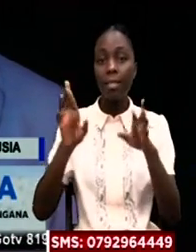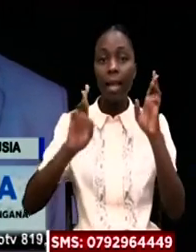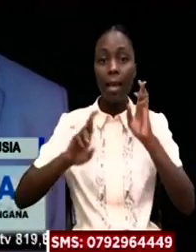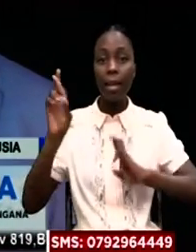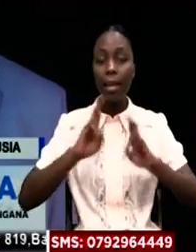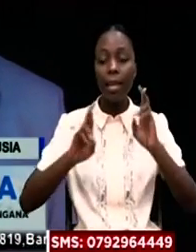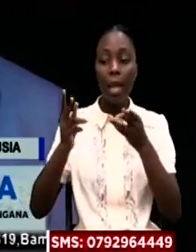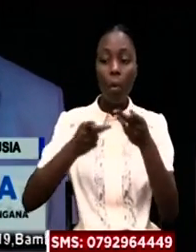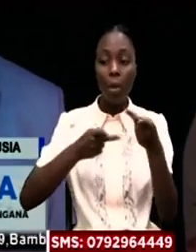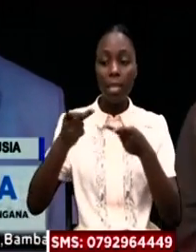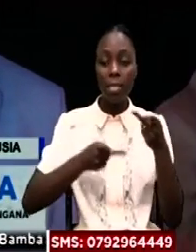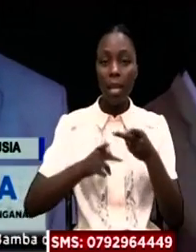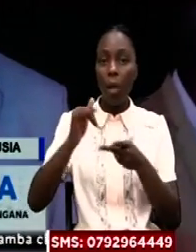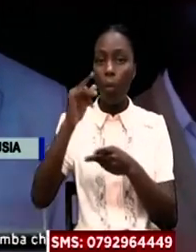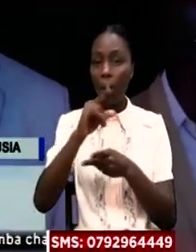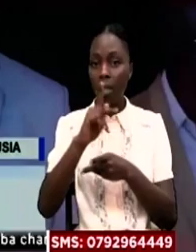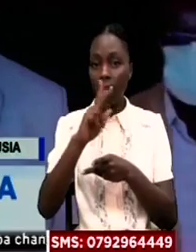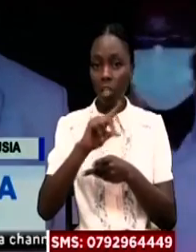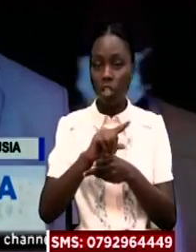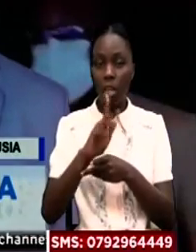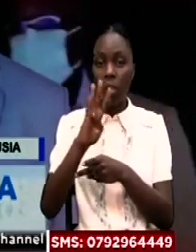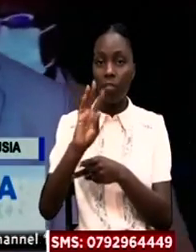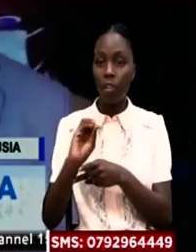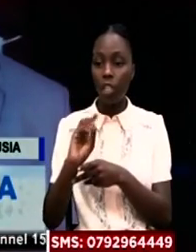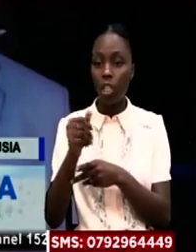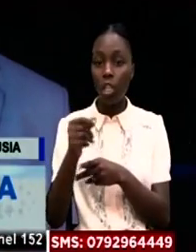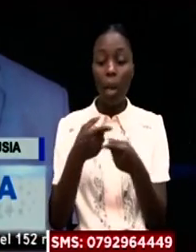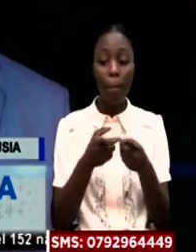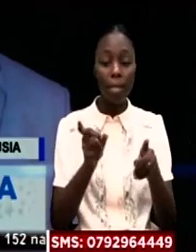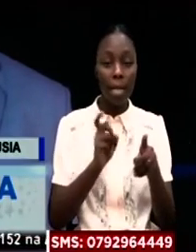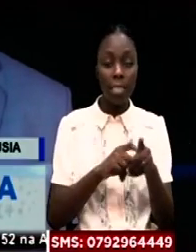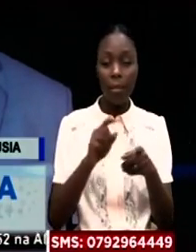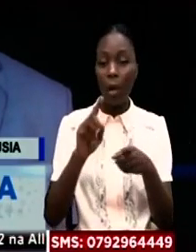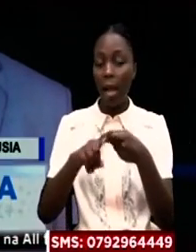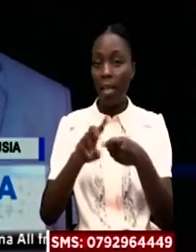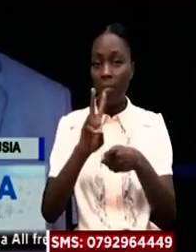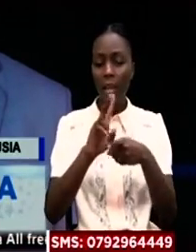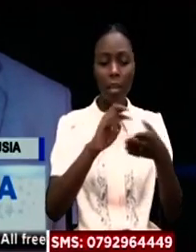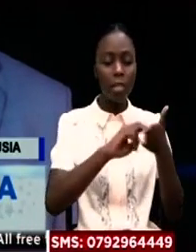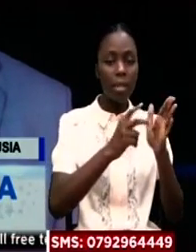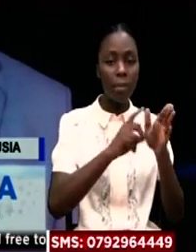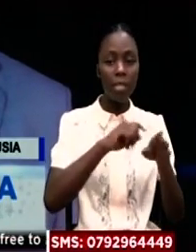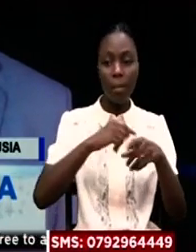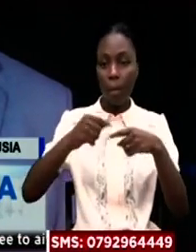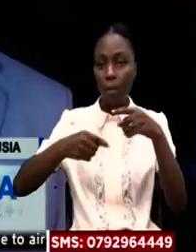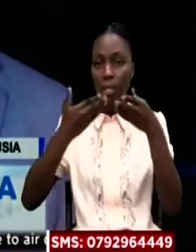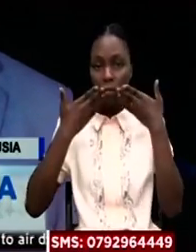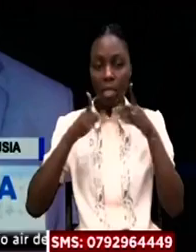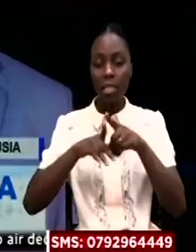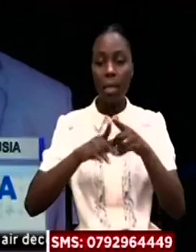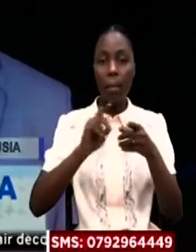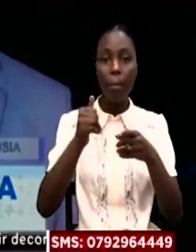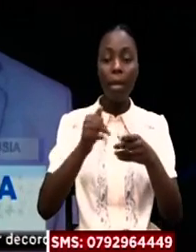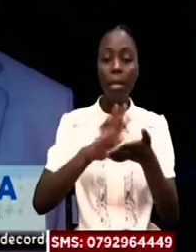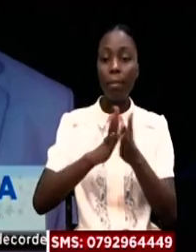They sell the rice at about 30-40 cents per kilogram But the moment we add value to it, that means the moment they process it The price goes up